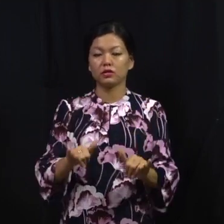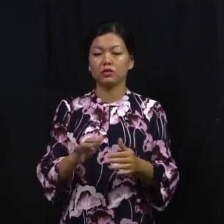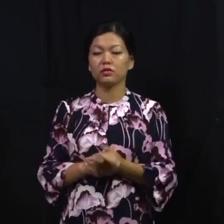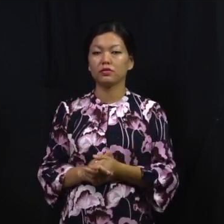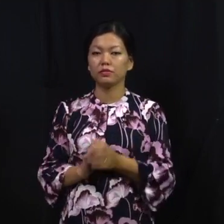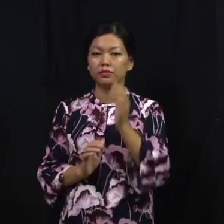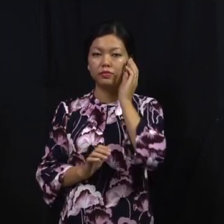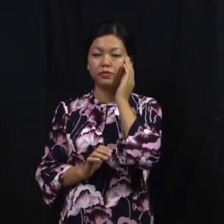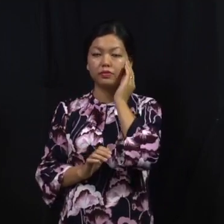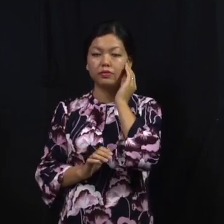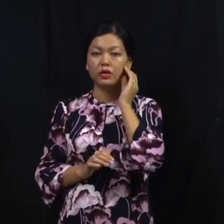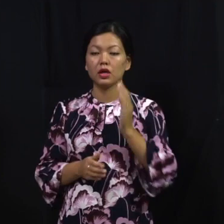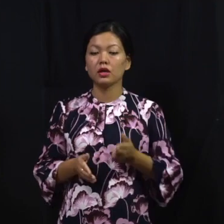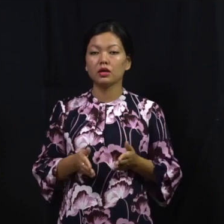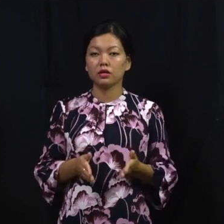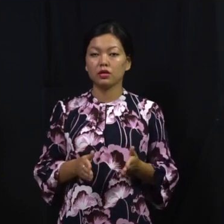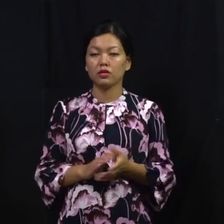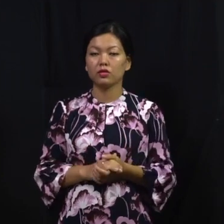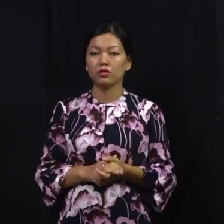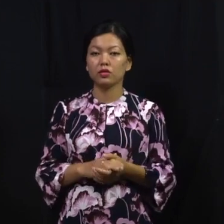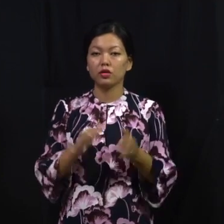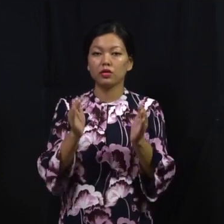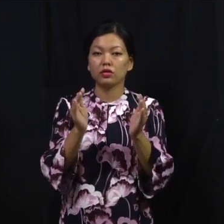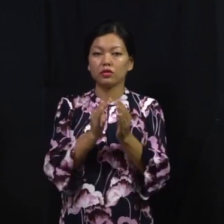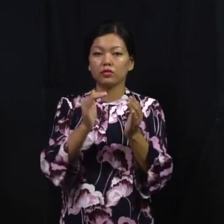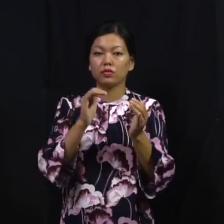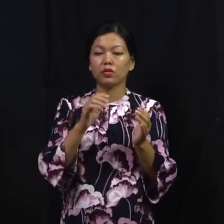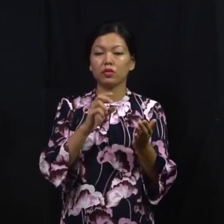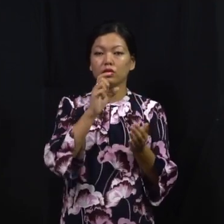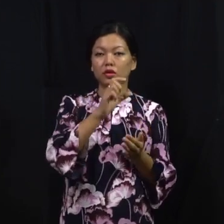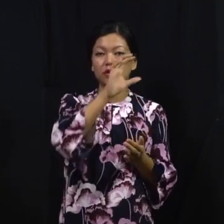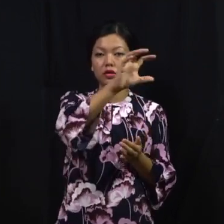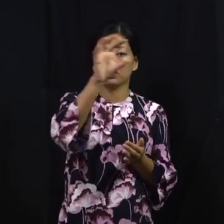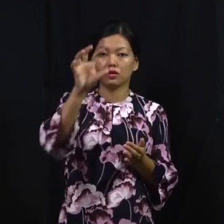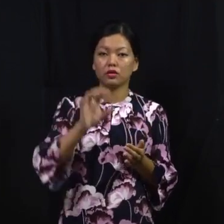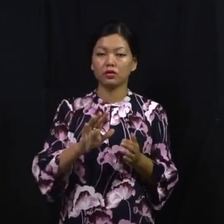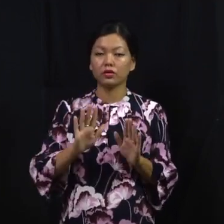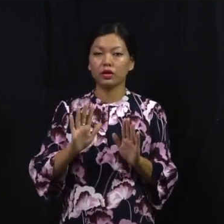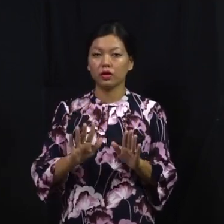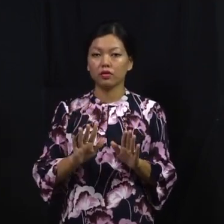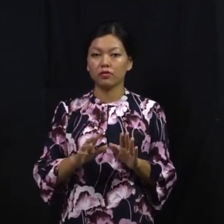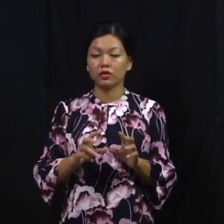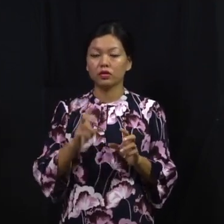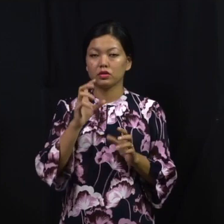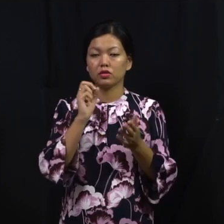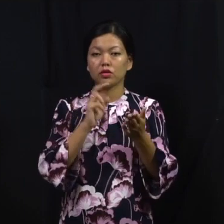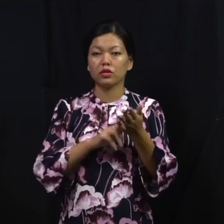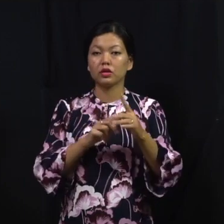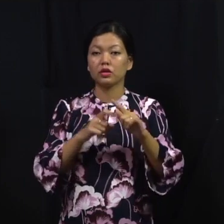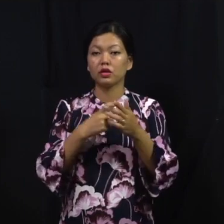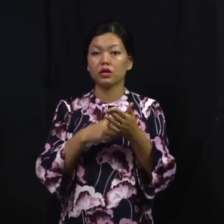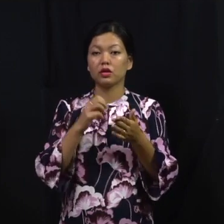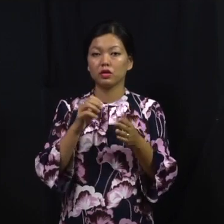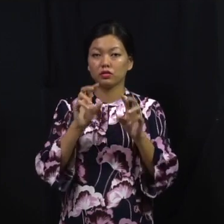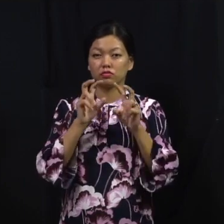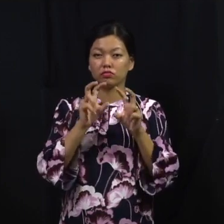in this present, there are smaller countries which are still controlled by the bigger and the developed countries, especially in the economic.